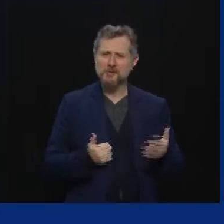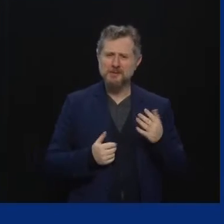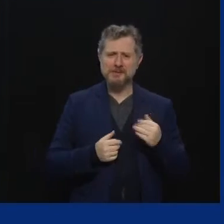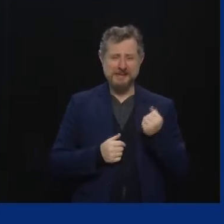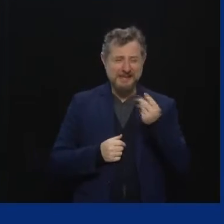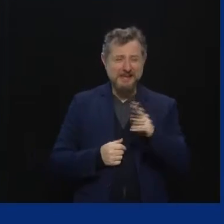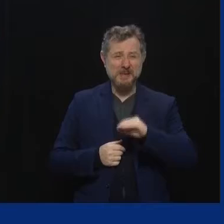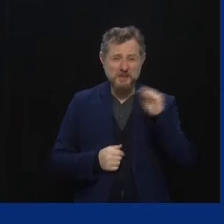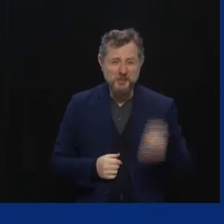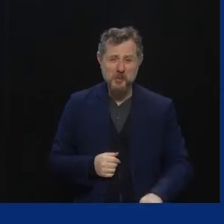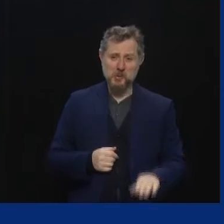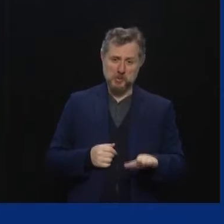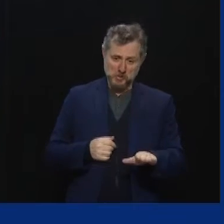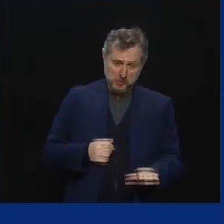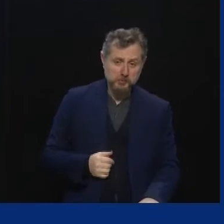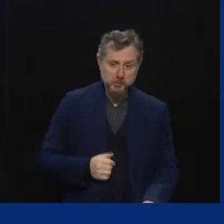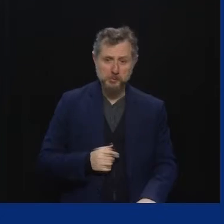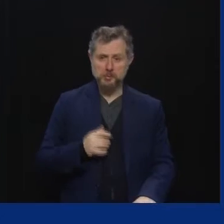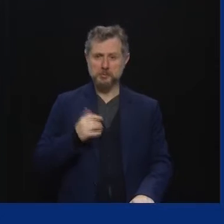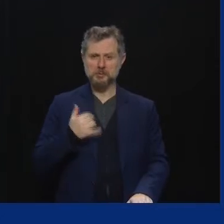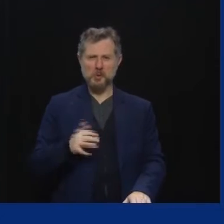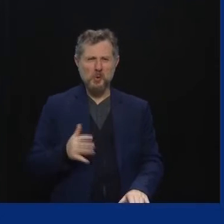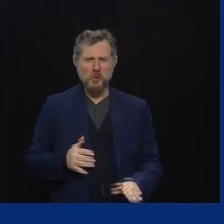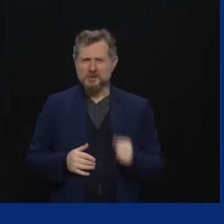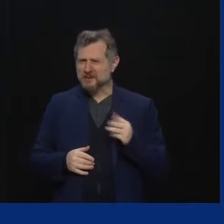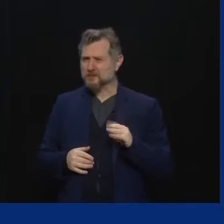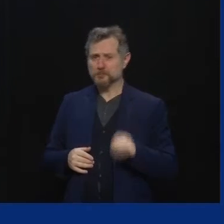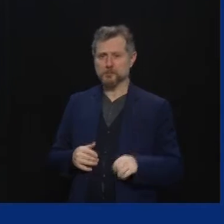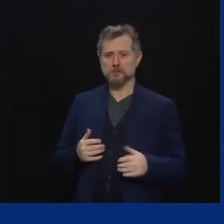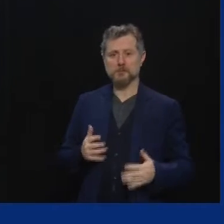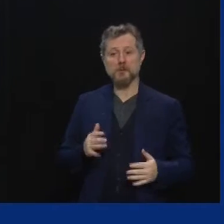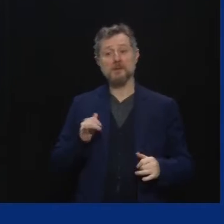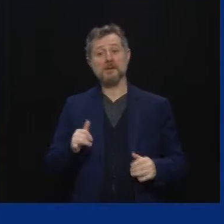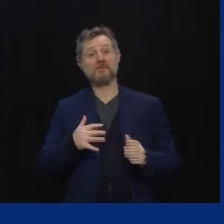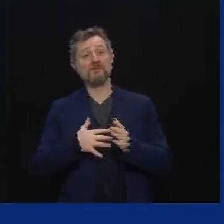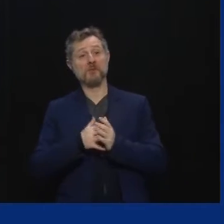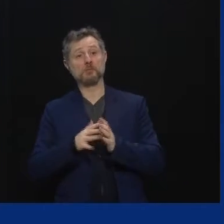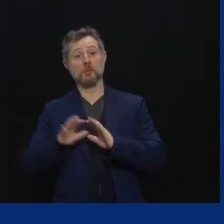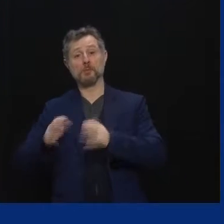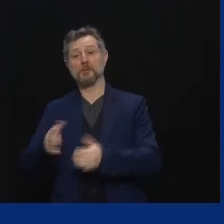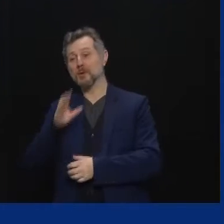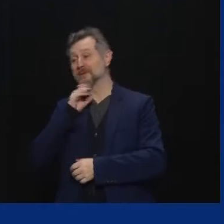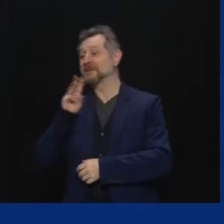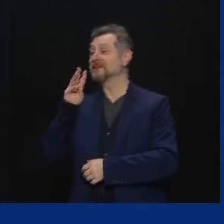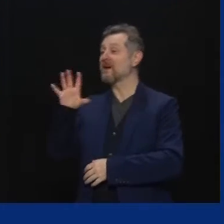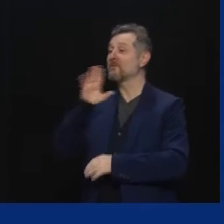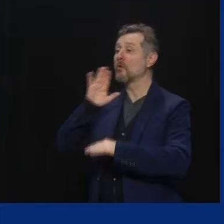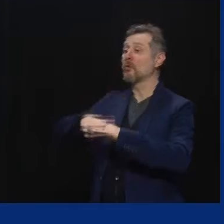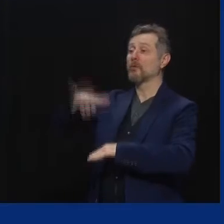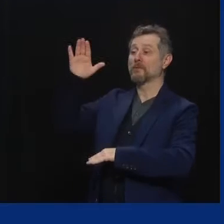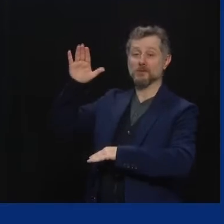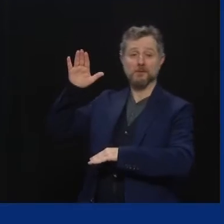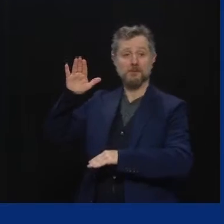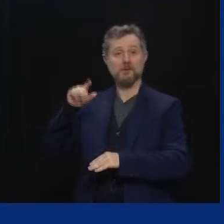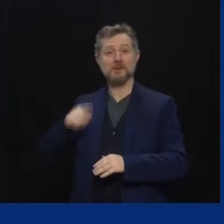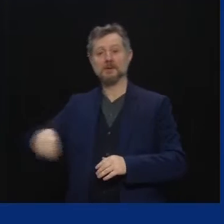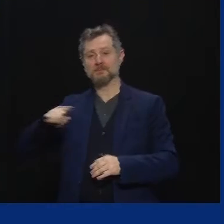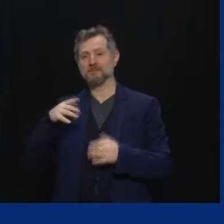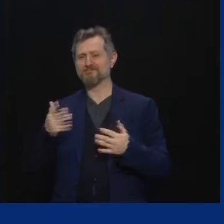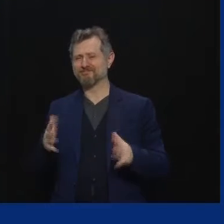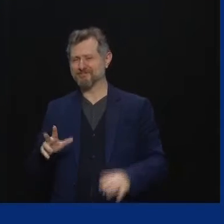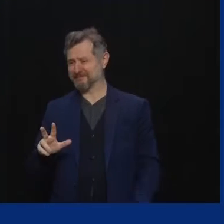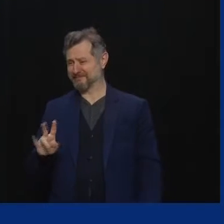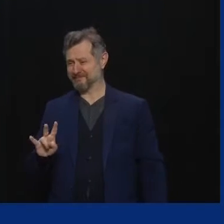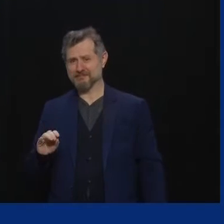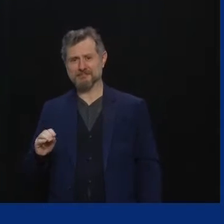16%. And our vulnerable population, 65 and plus, these are the individuals who got their vaccine the